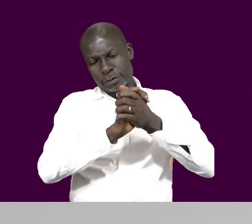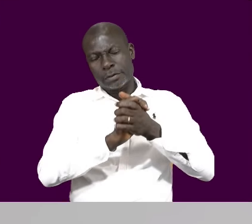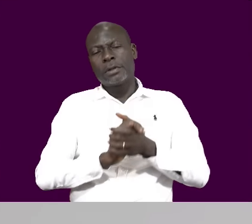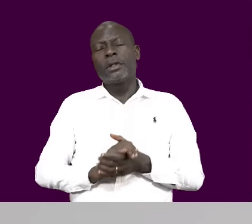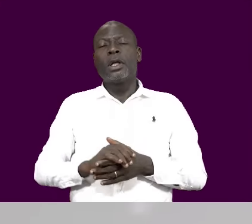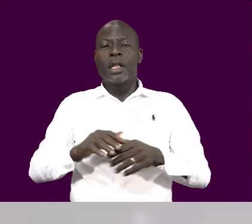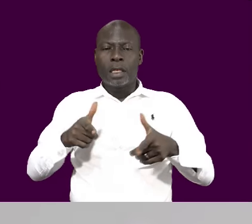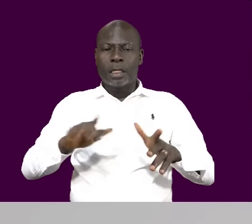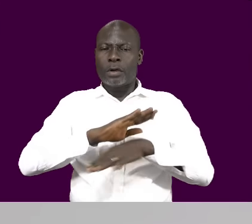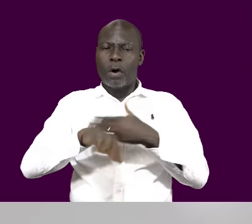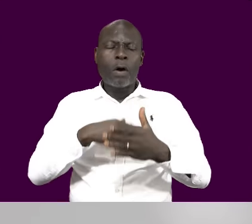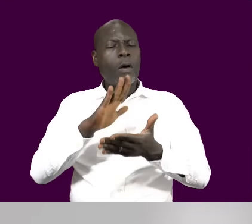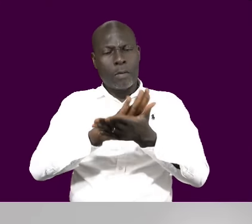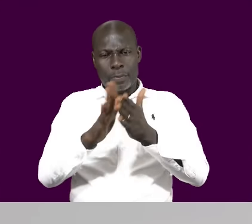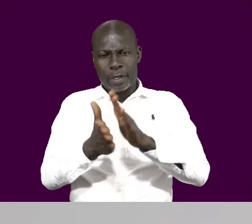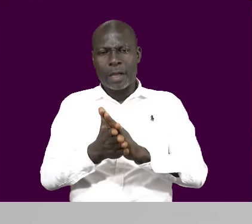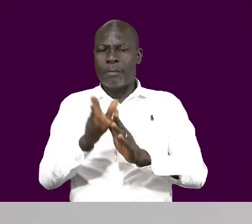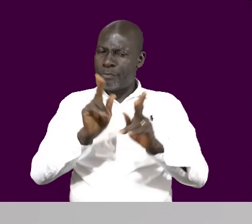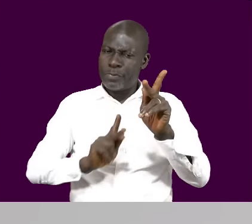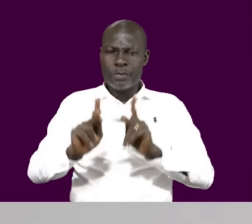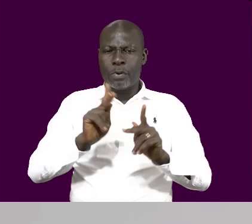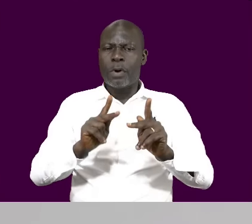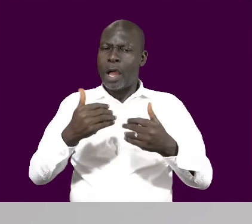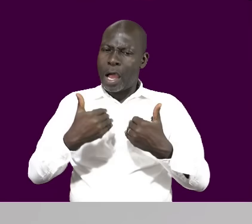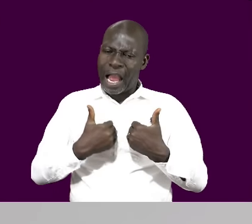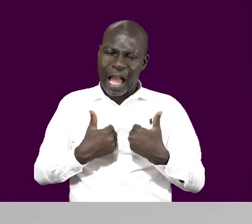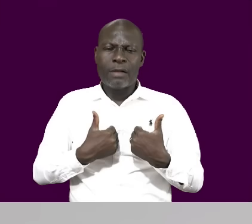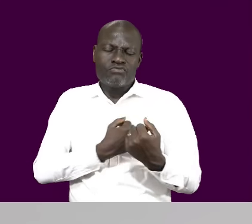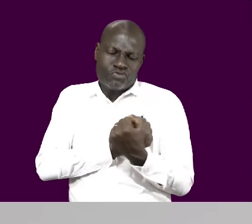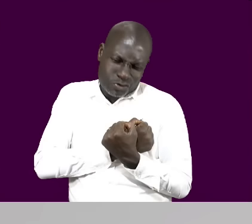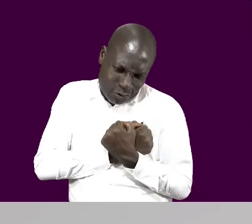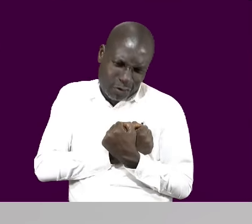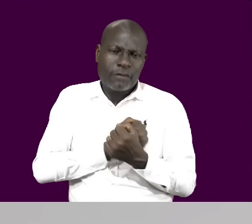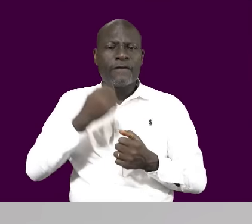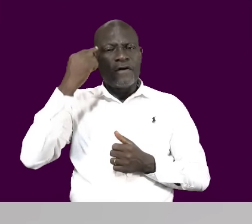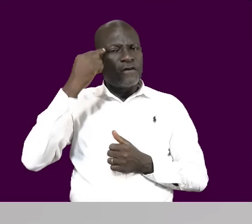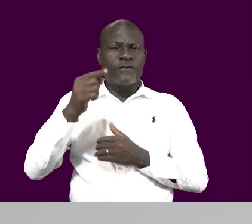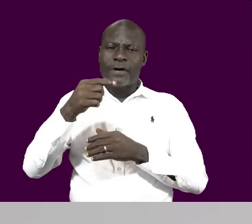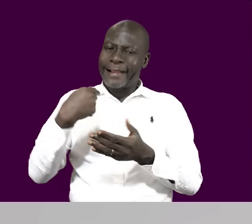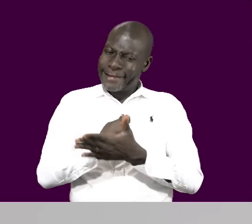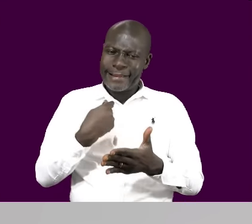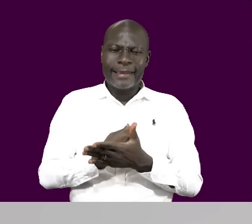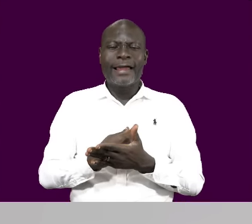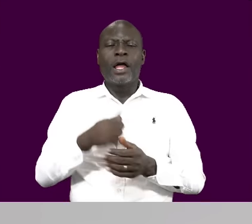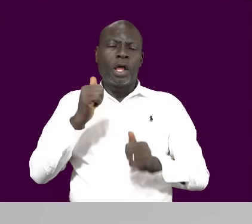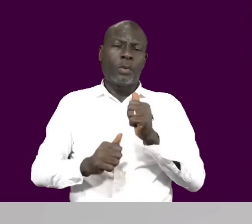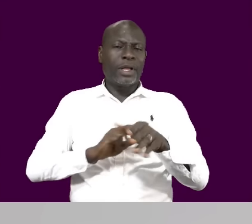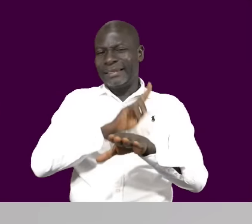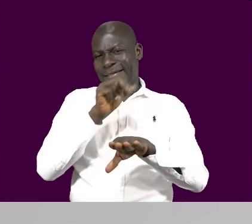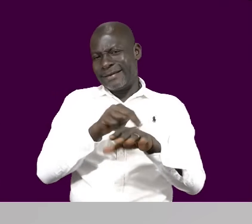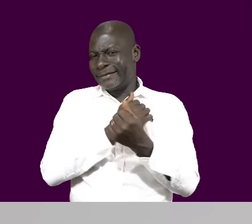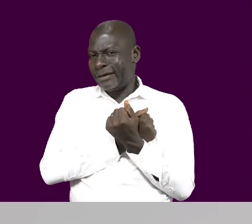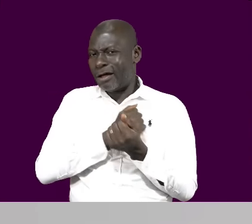nyina ye nya enkrofo a ye wo a sense of patriotism say ye ti oman mu a oman ne ho edo e wo ya